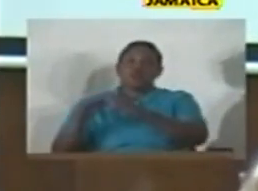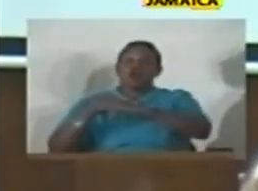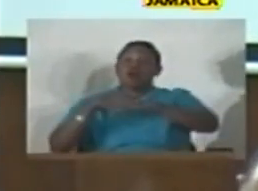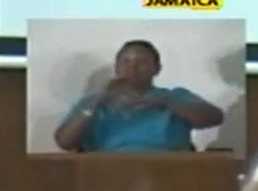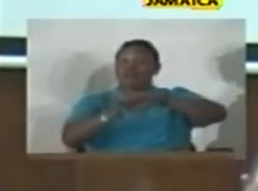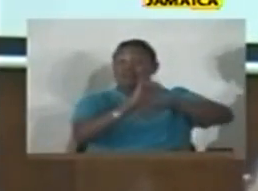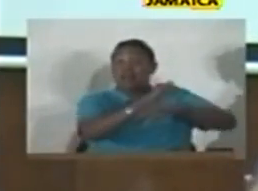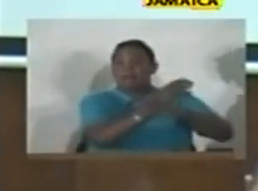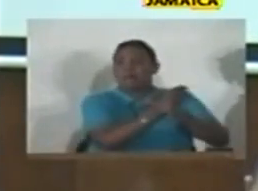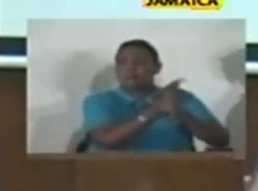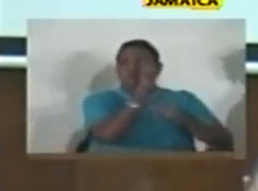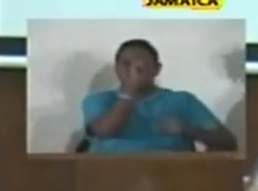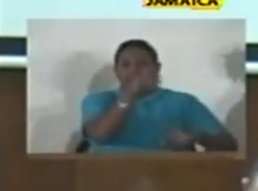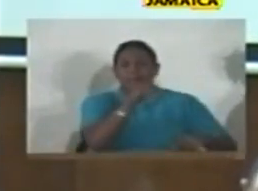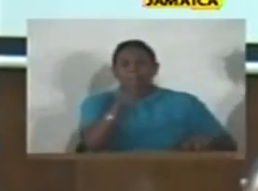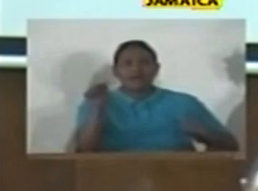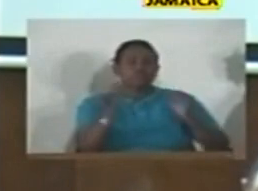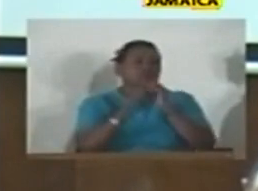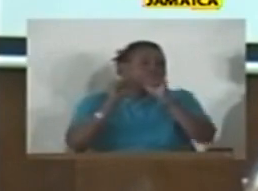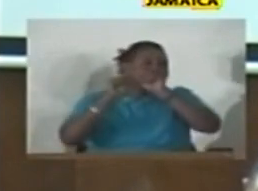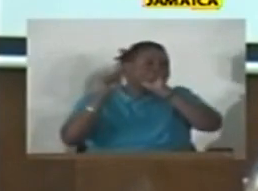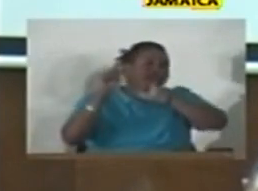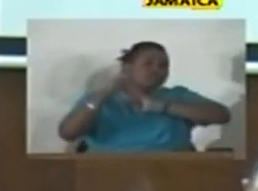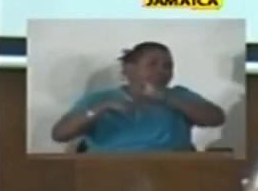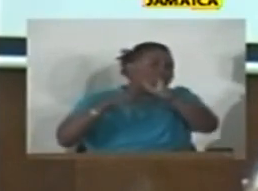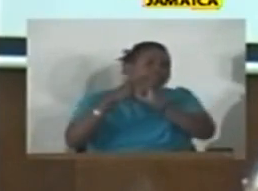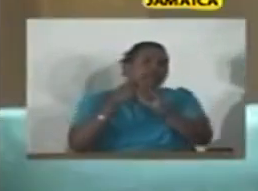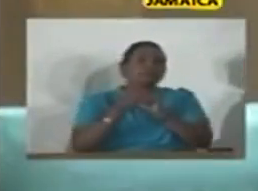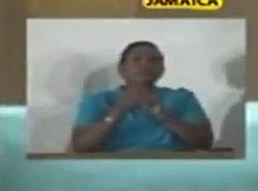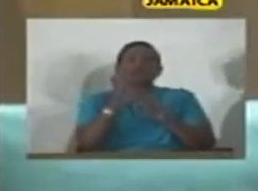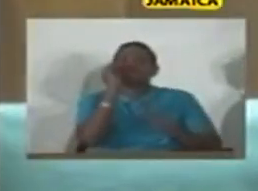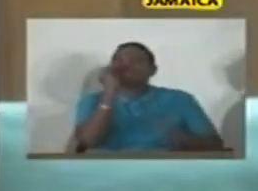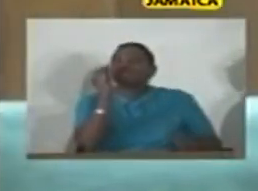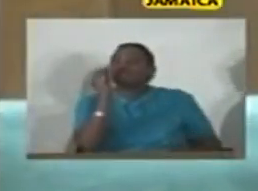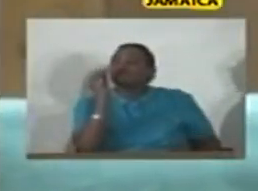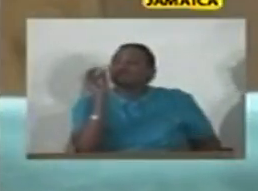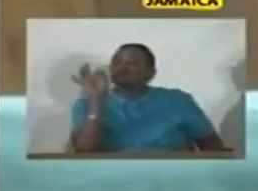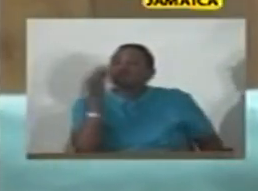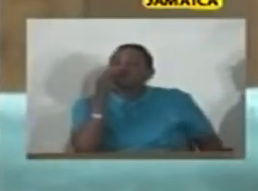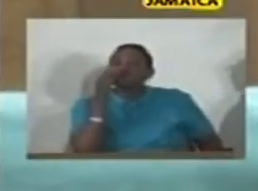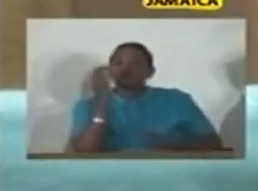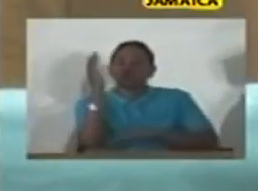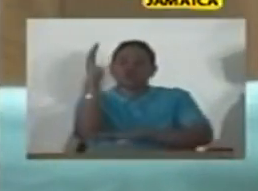property will be planted with different kinds of fruit trees.